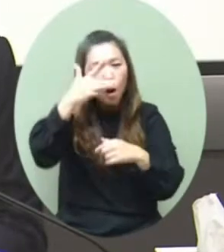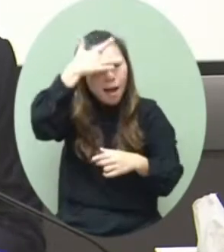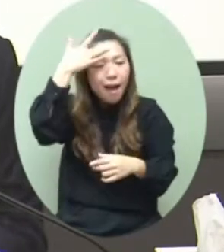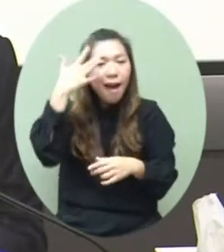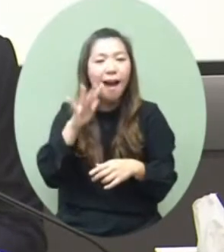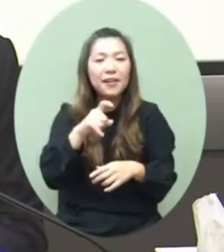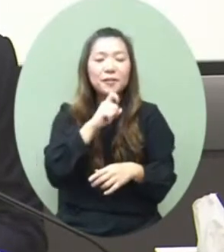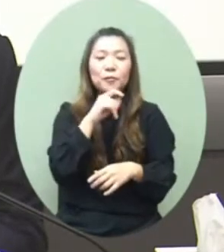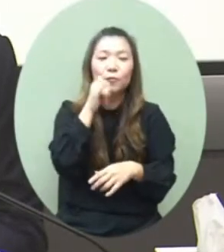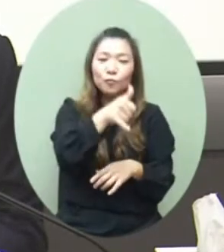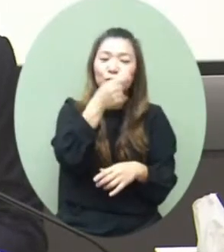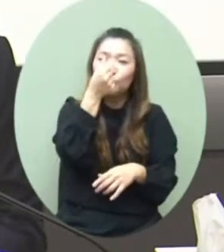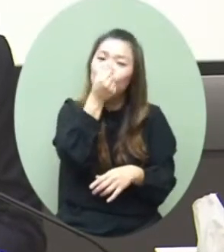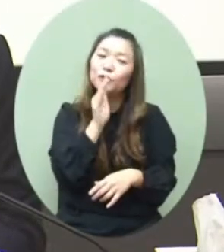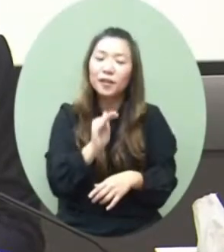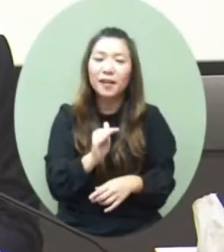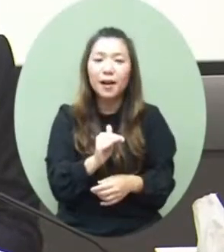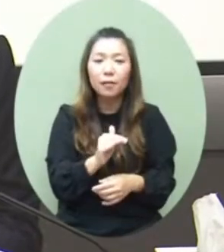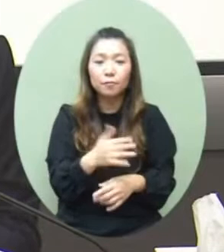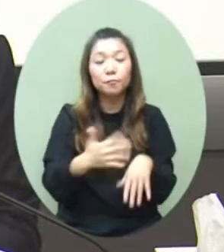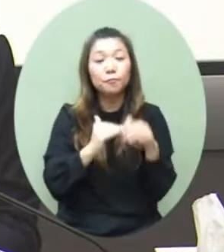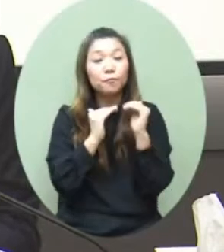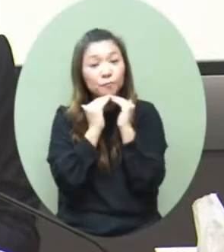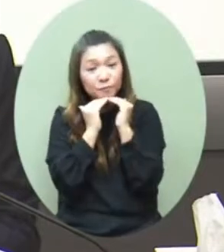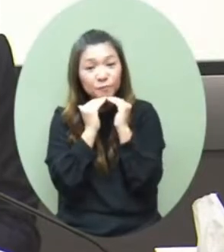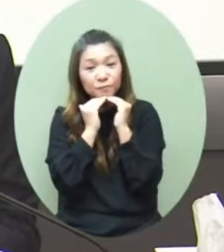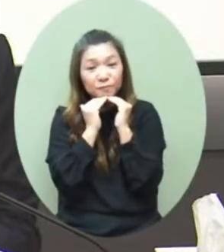It allows the public and tourists